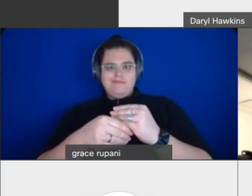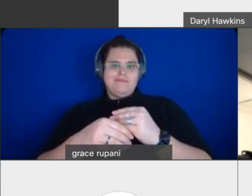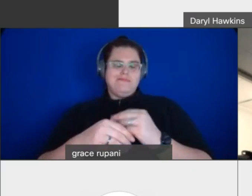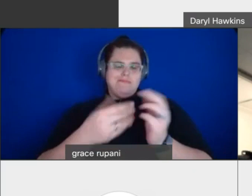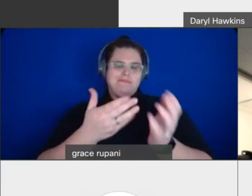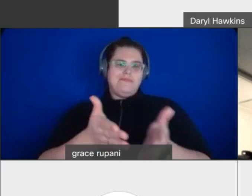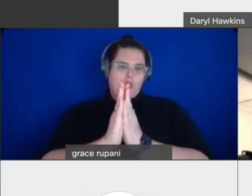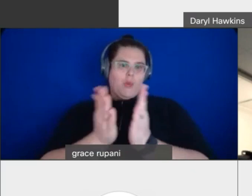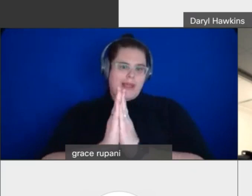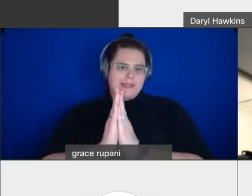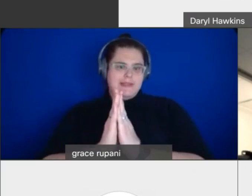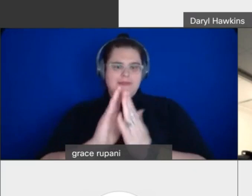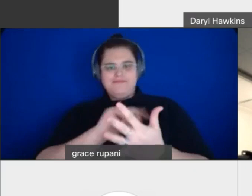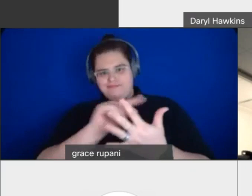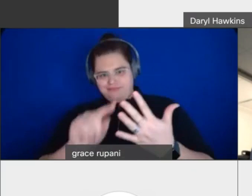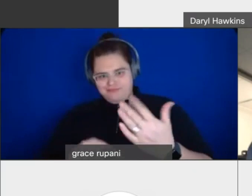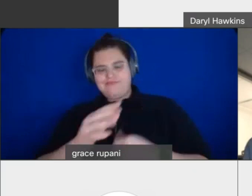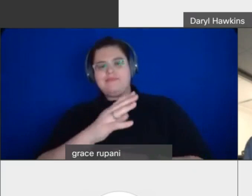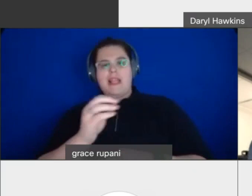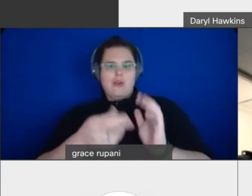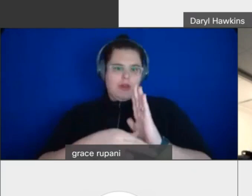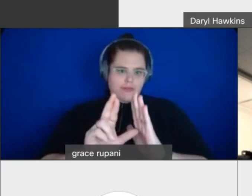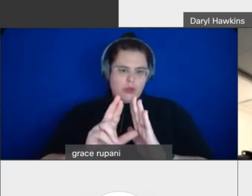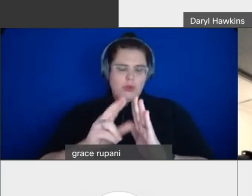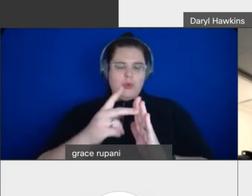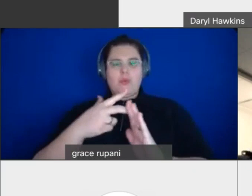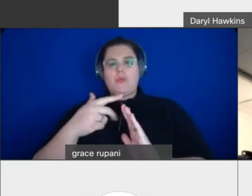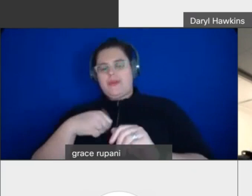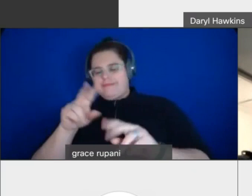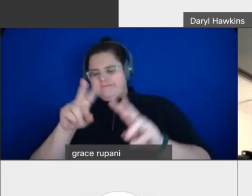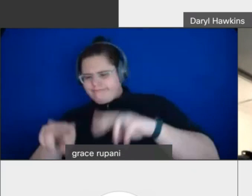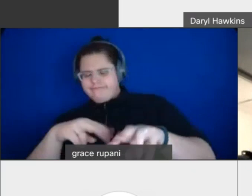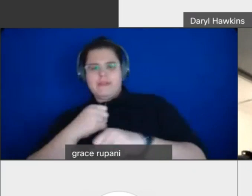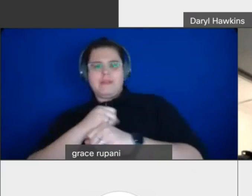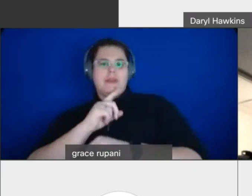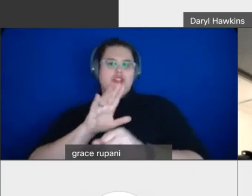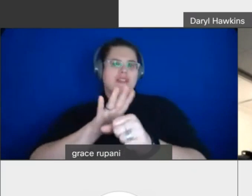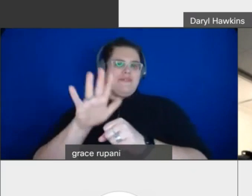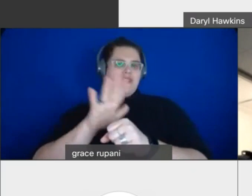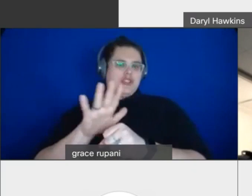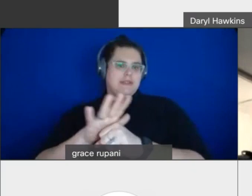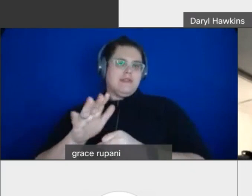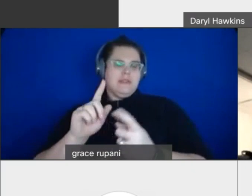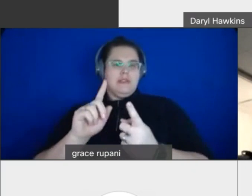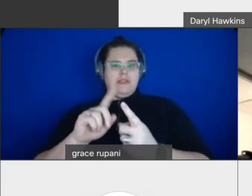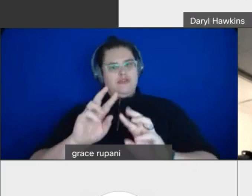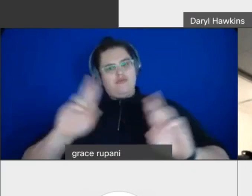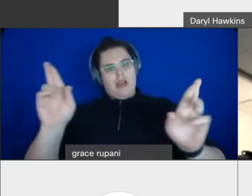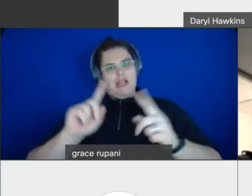requests, we review, we make sure it's sufficient, what we believe is sufficient to submit to